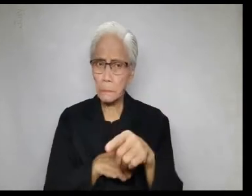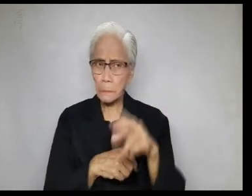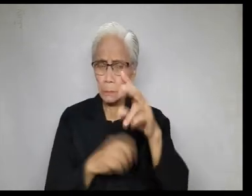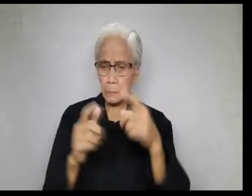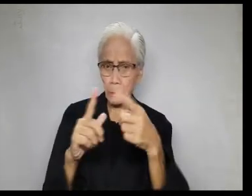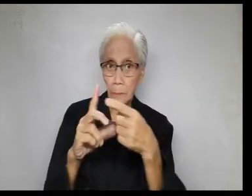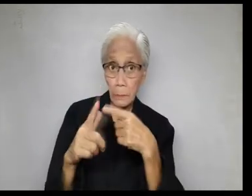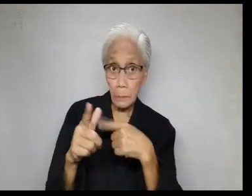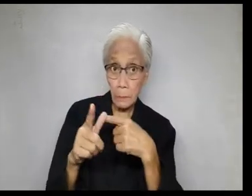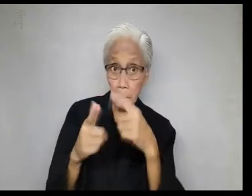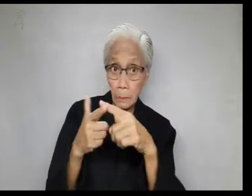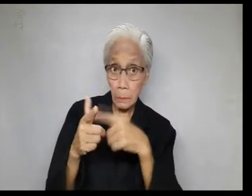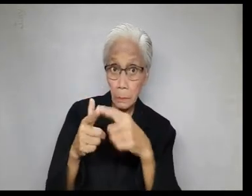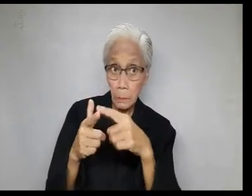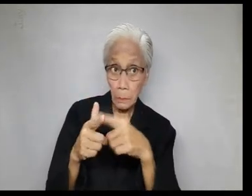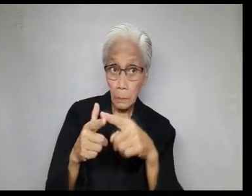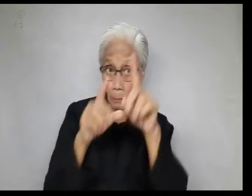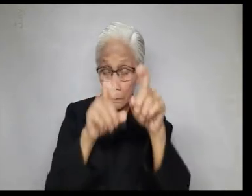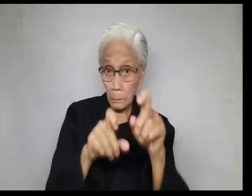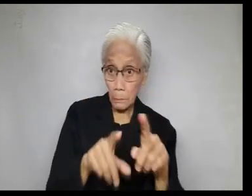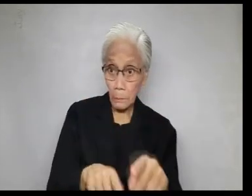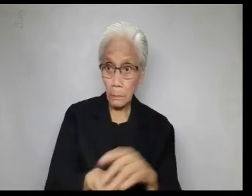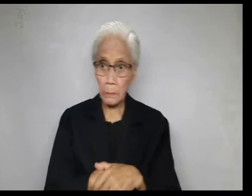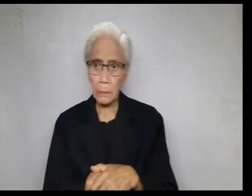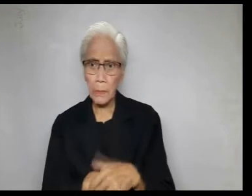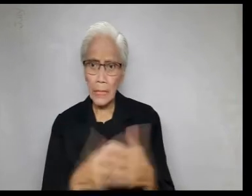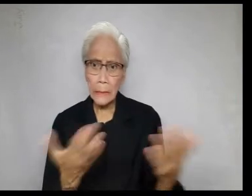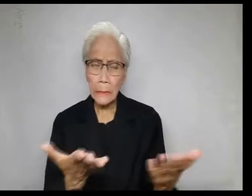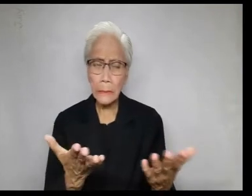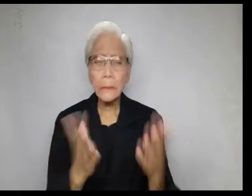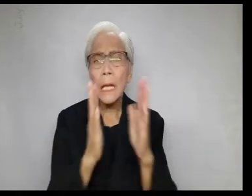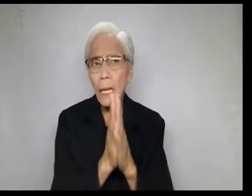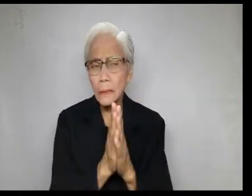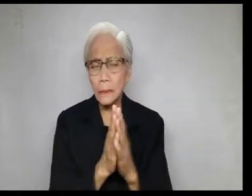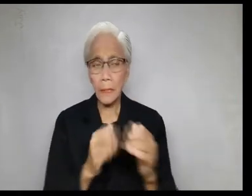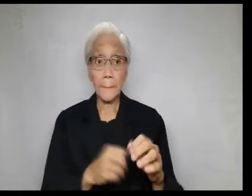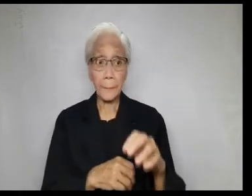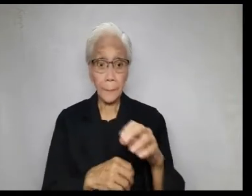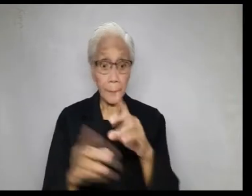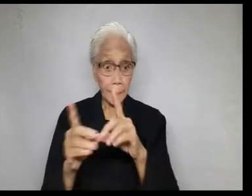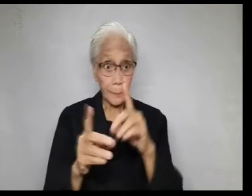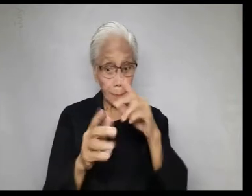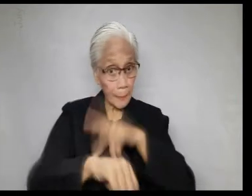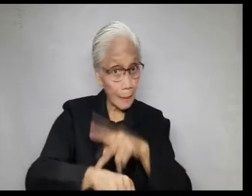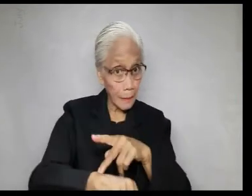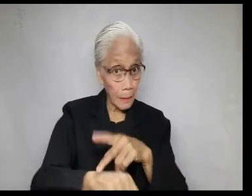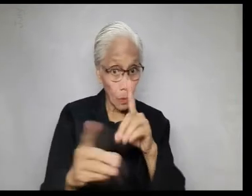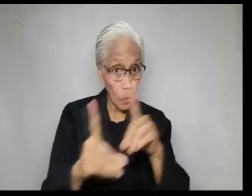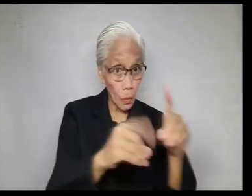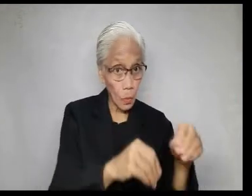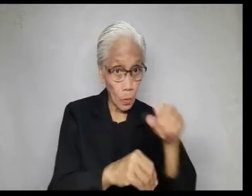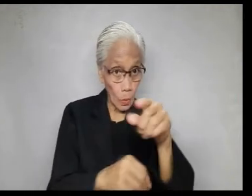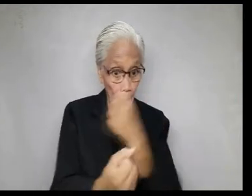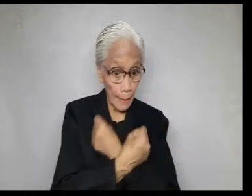in the first 2 questions, the verb agapas. Jesus was asking Peter something like this: "Peter, do you